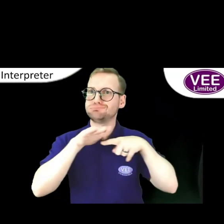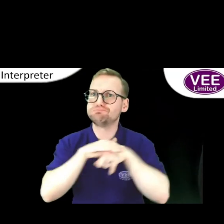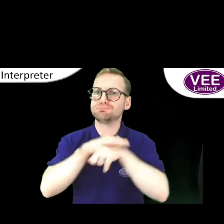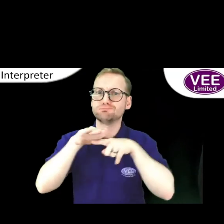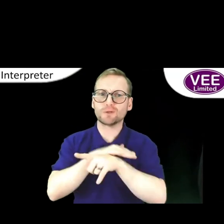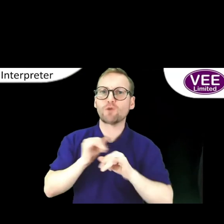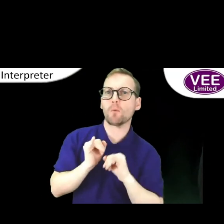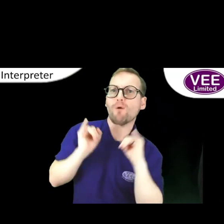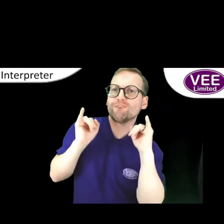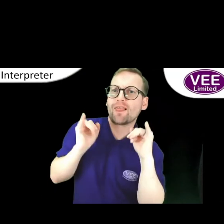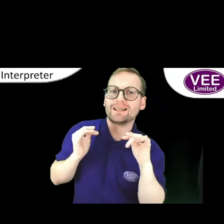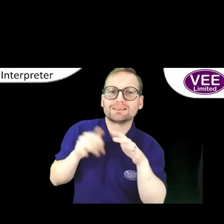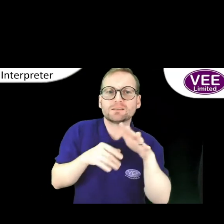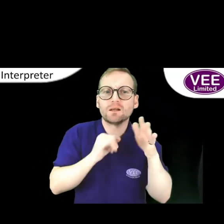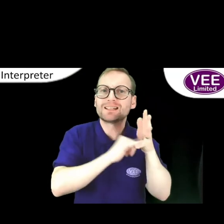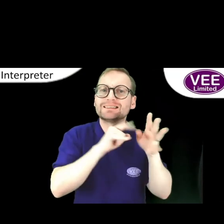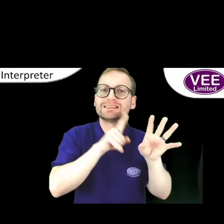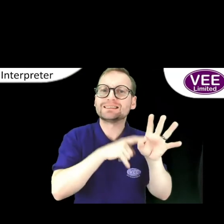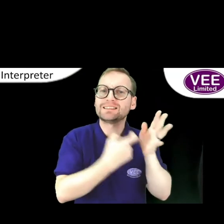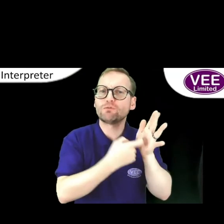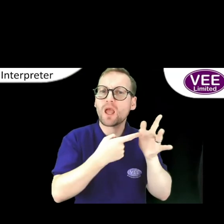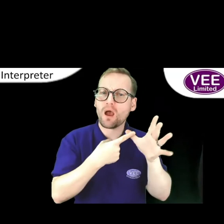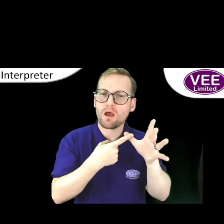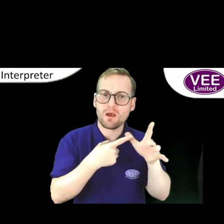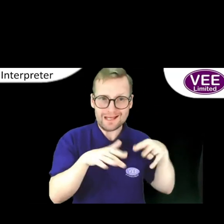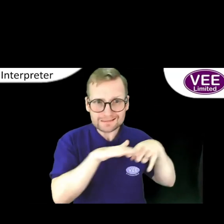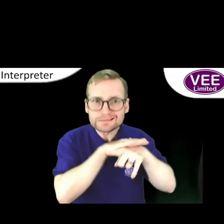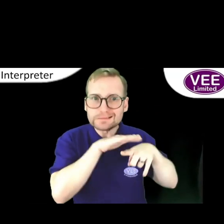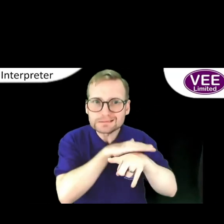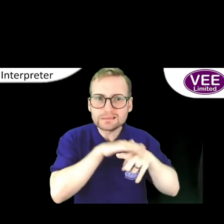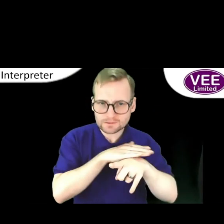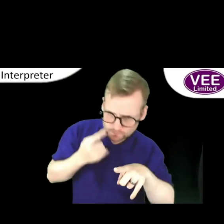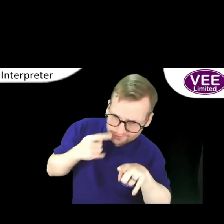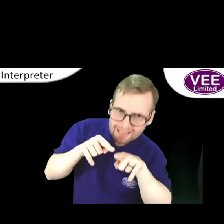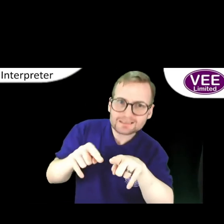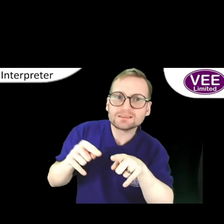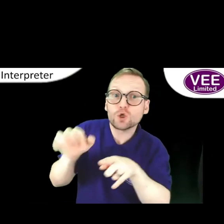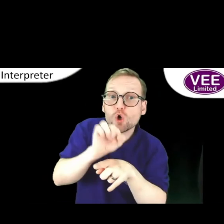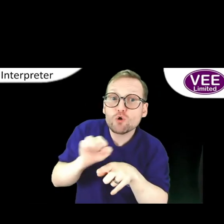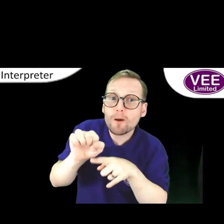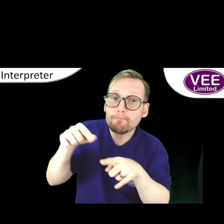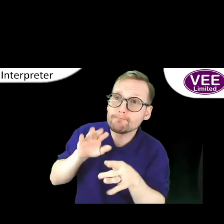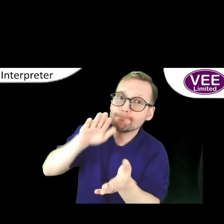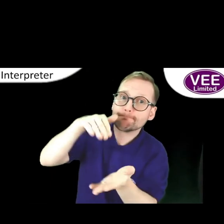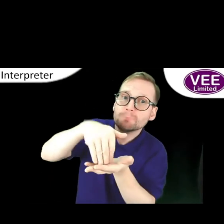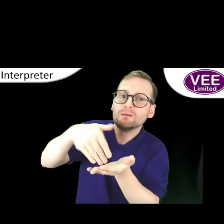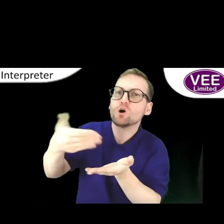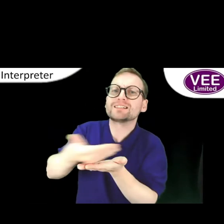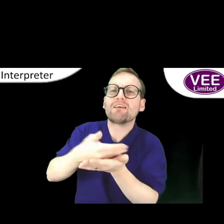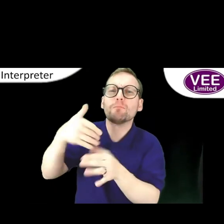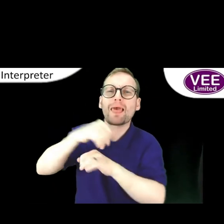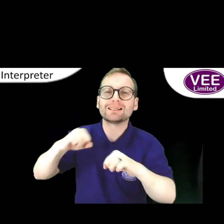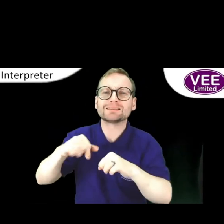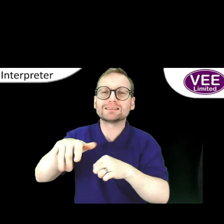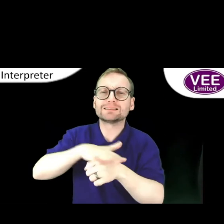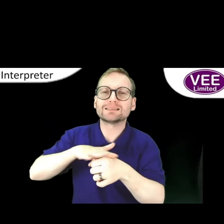conflict zone in Syria and trying to find a safe haven in Europe. And this is a kind of song that I wrote in response